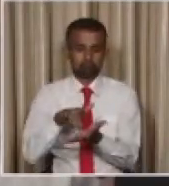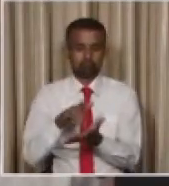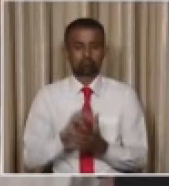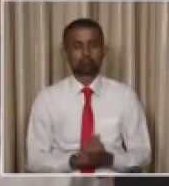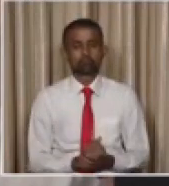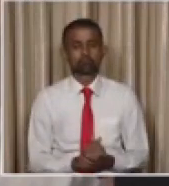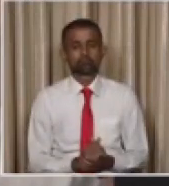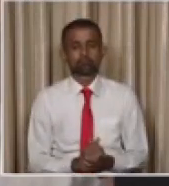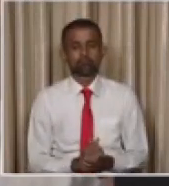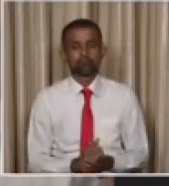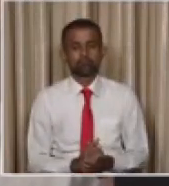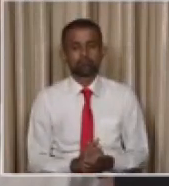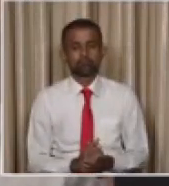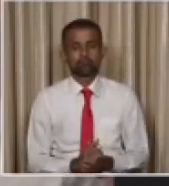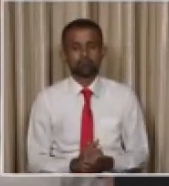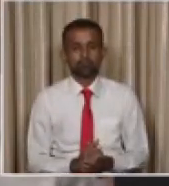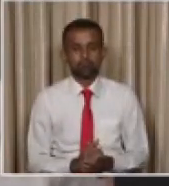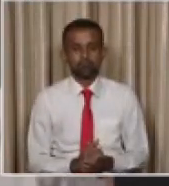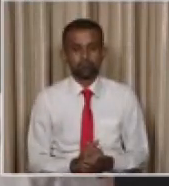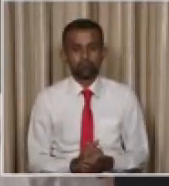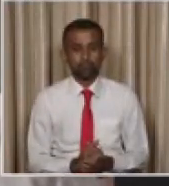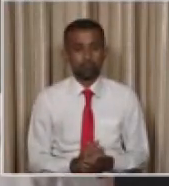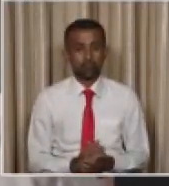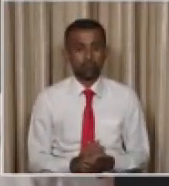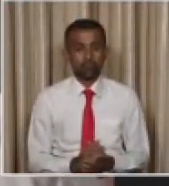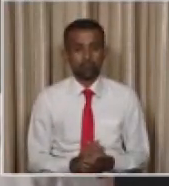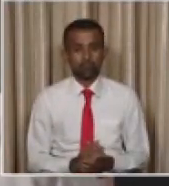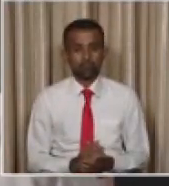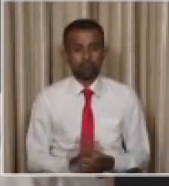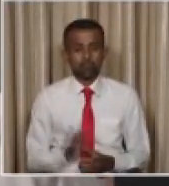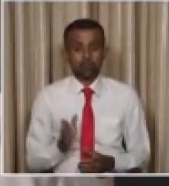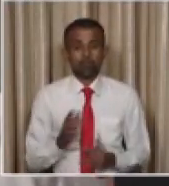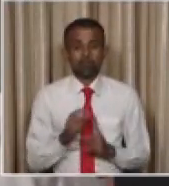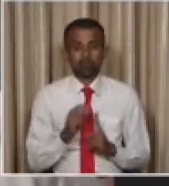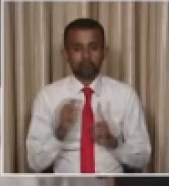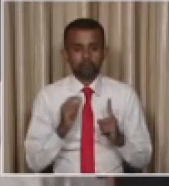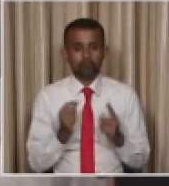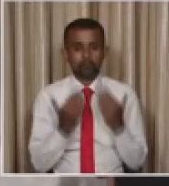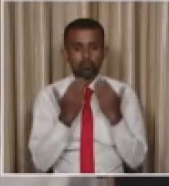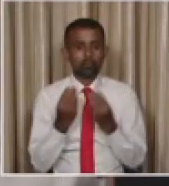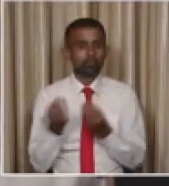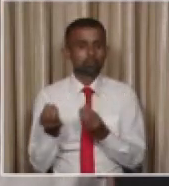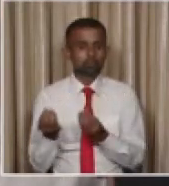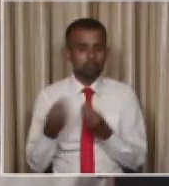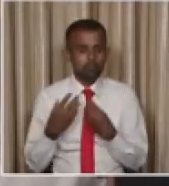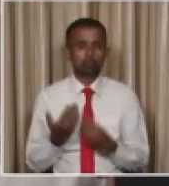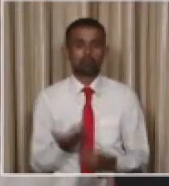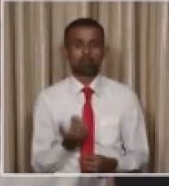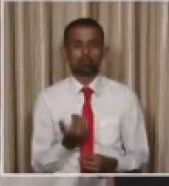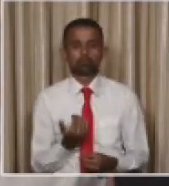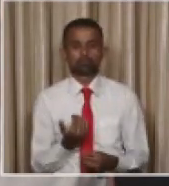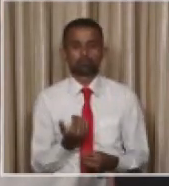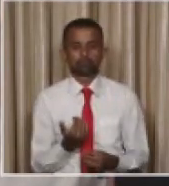us under Article 4A. So I don't, this is really a perverse determination which this House should